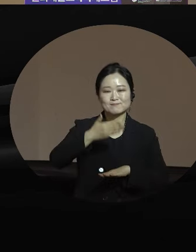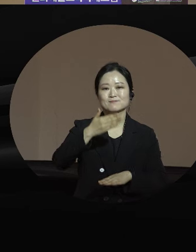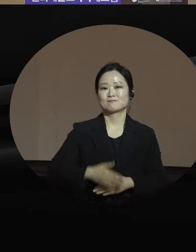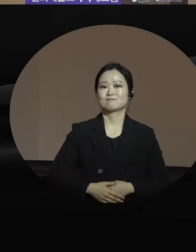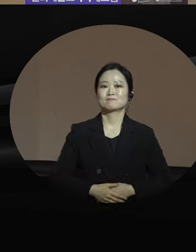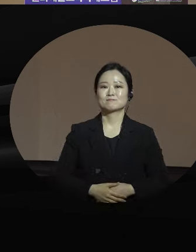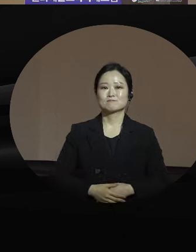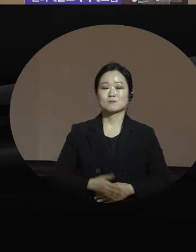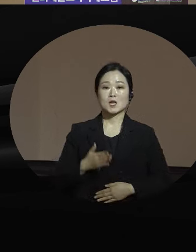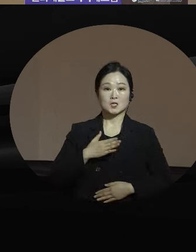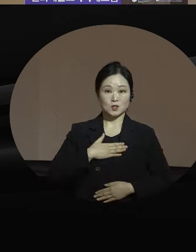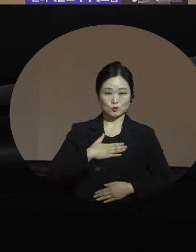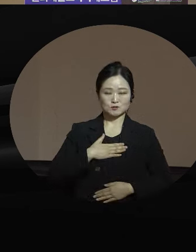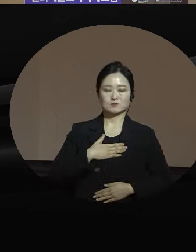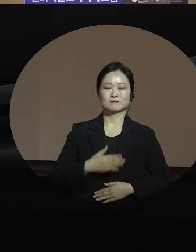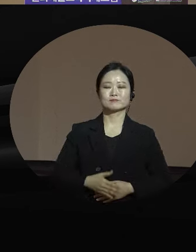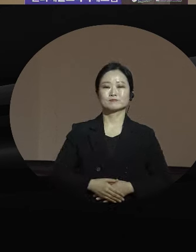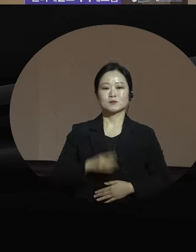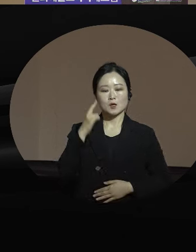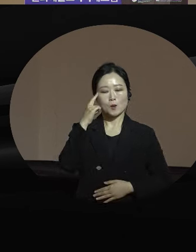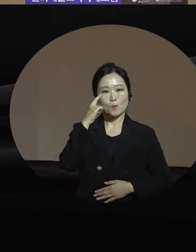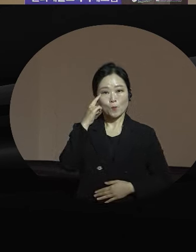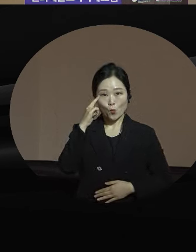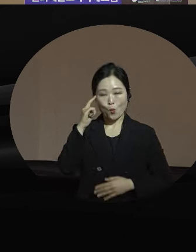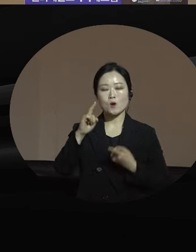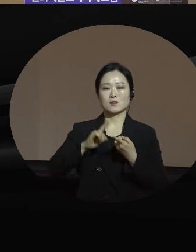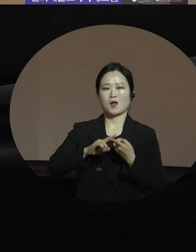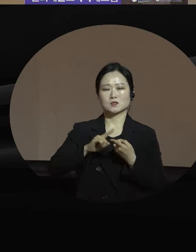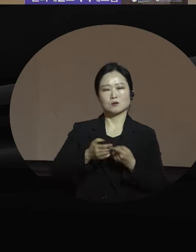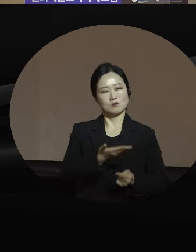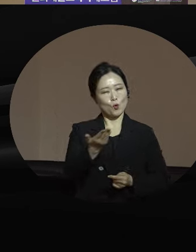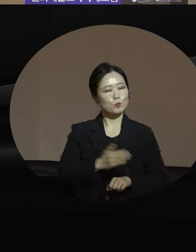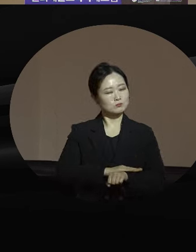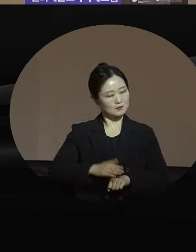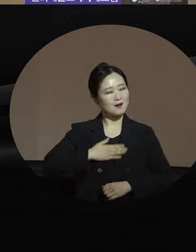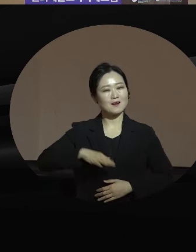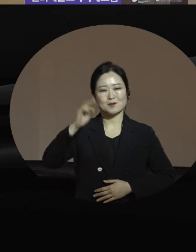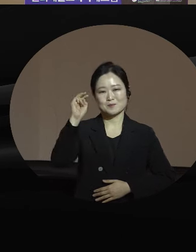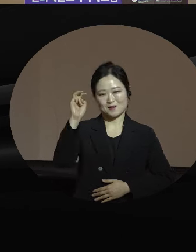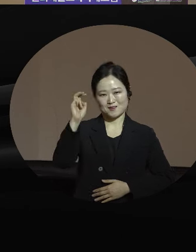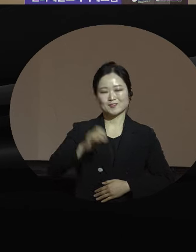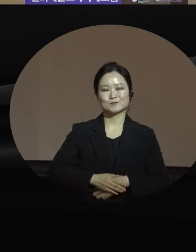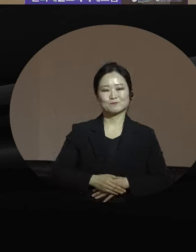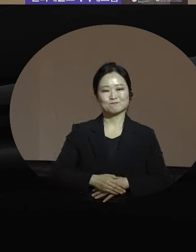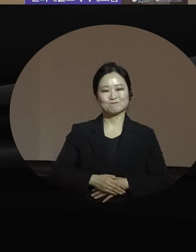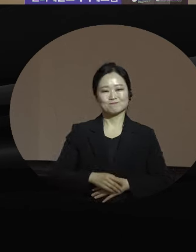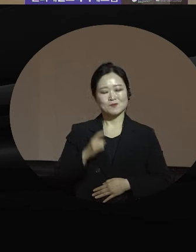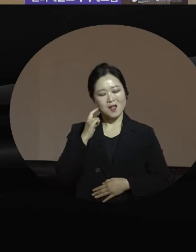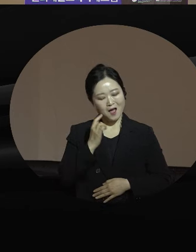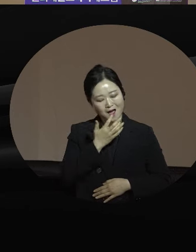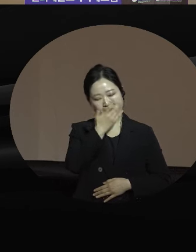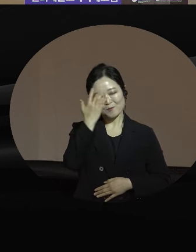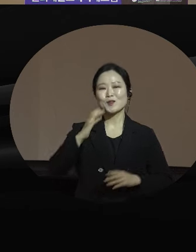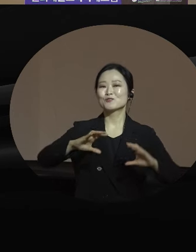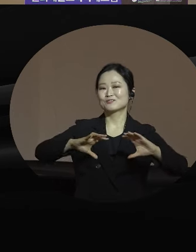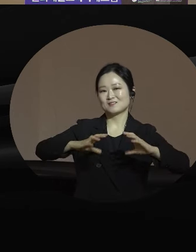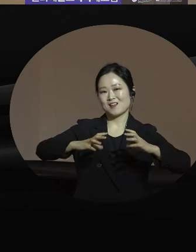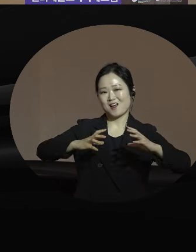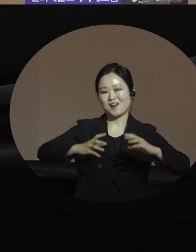about the Mongolia more or less. This is the beautiful country, rich with the cultural